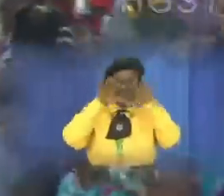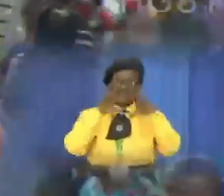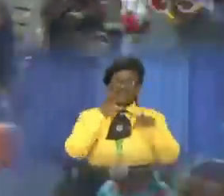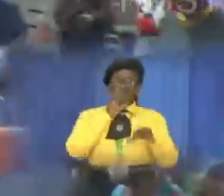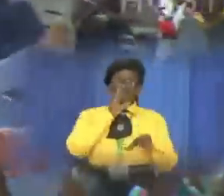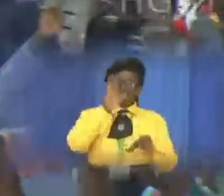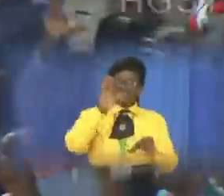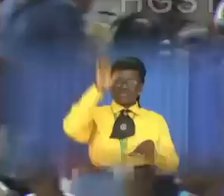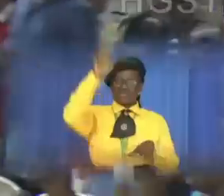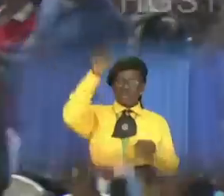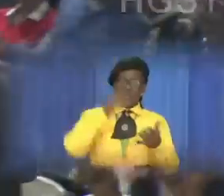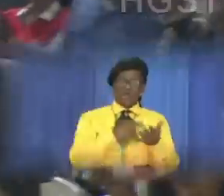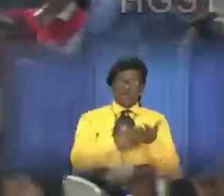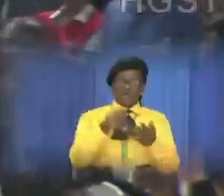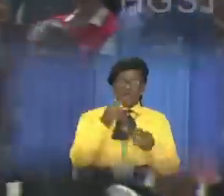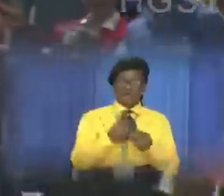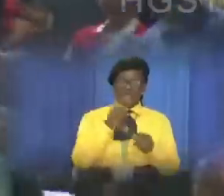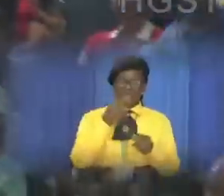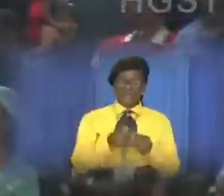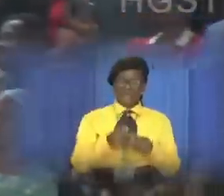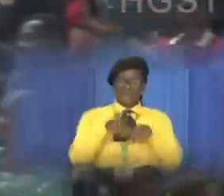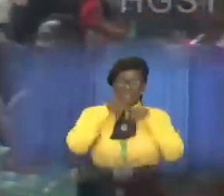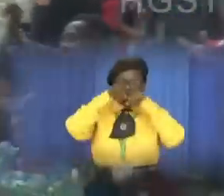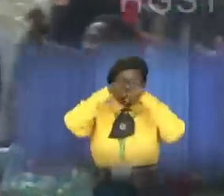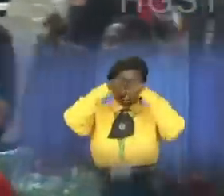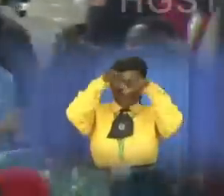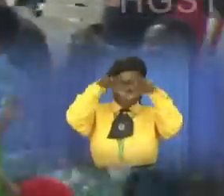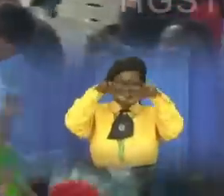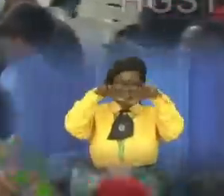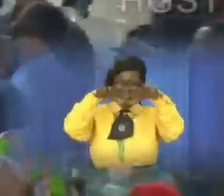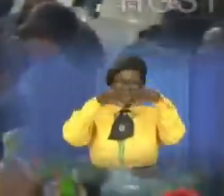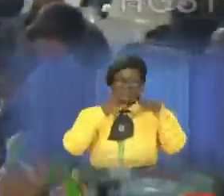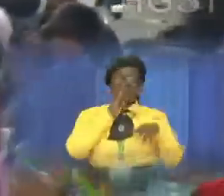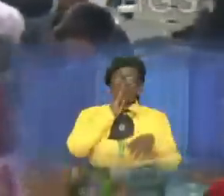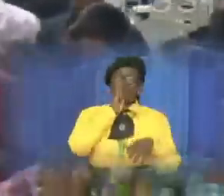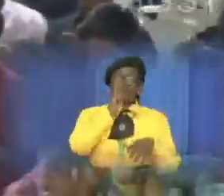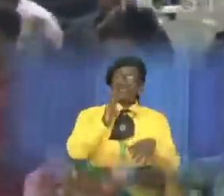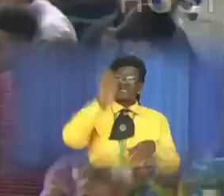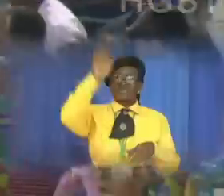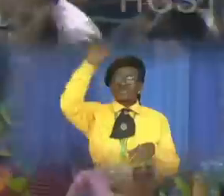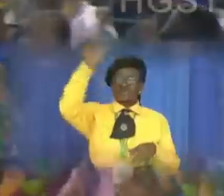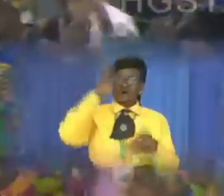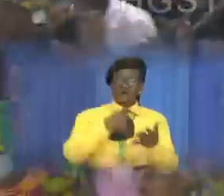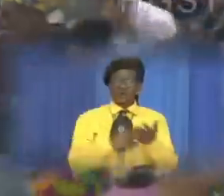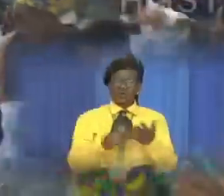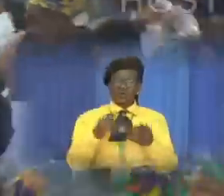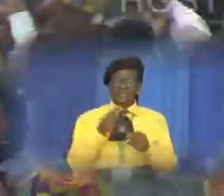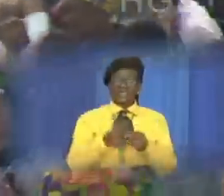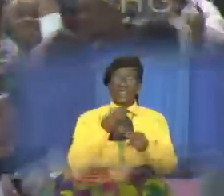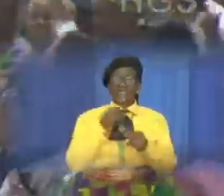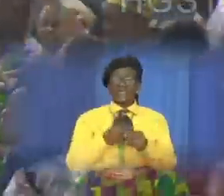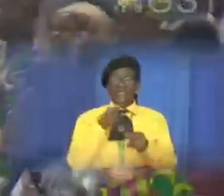name. Blessed be your holy name. Blessed be your holy name.